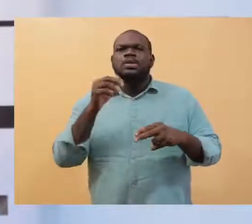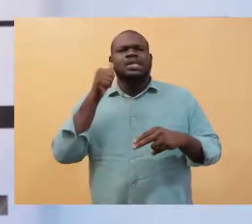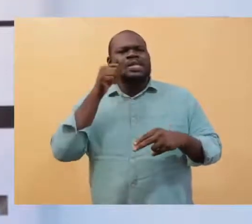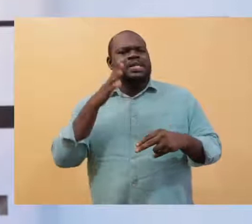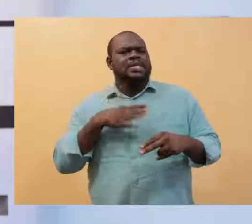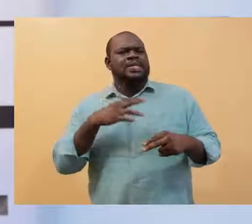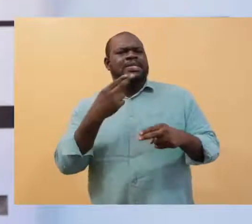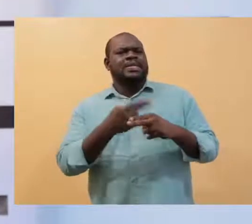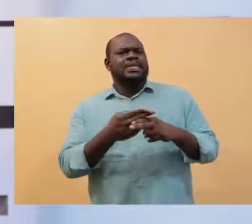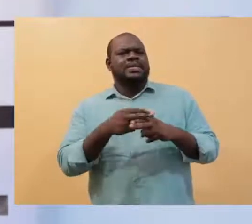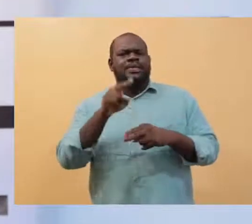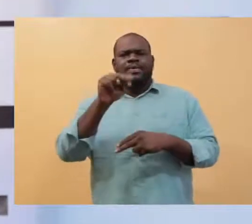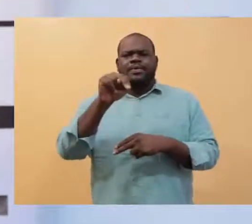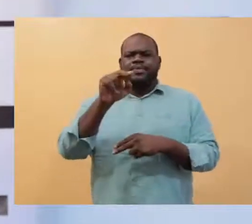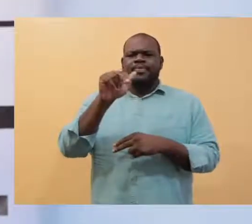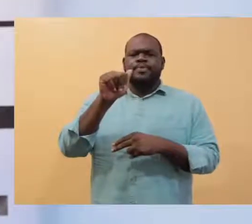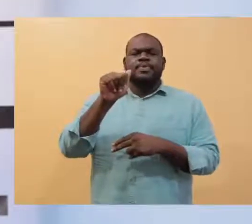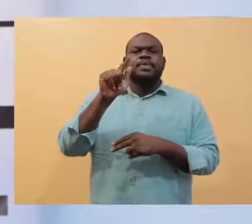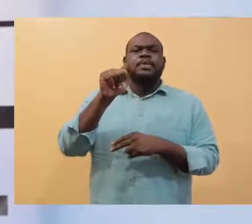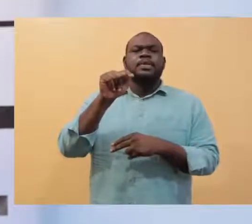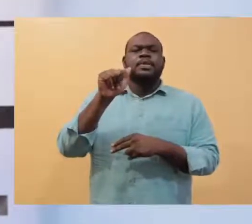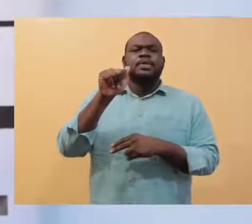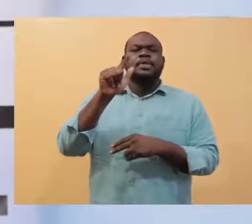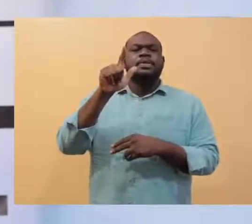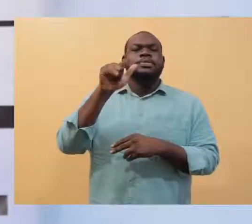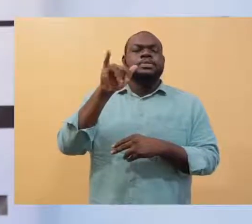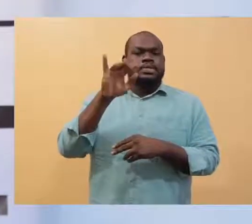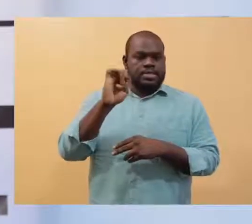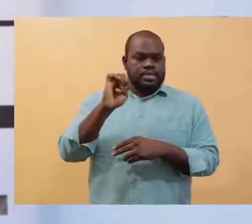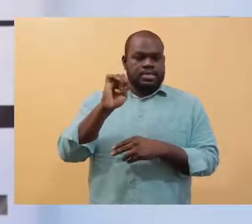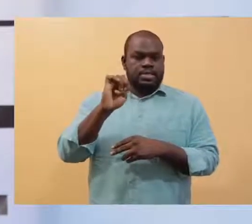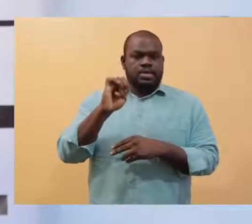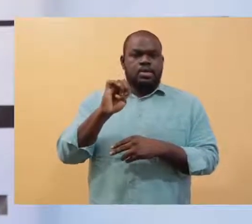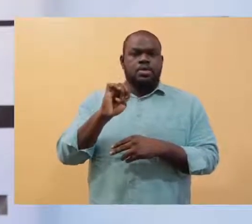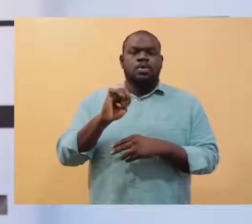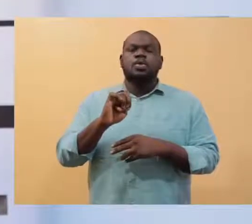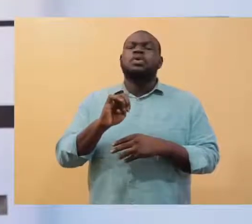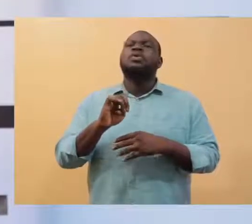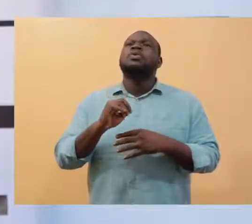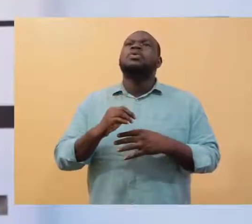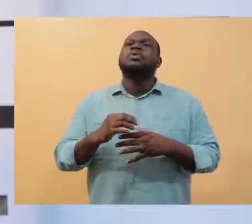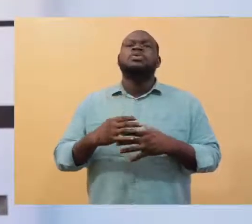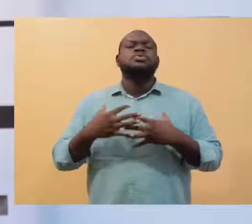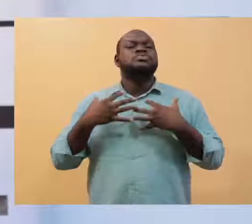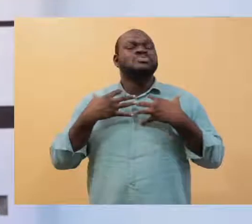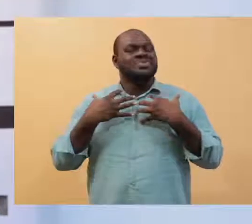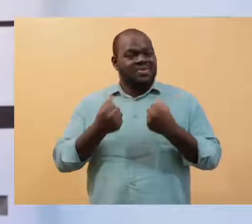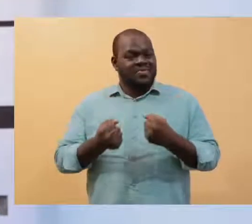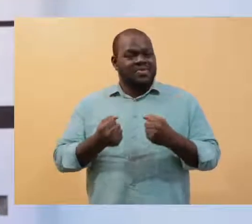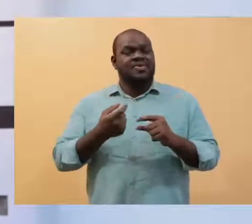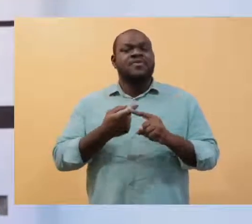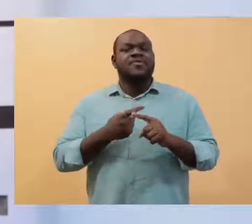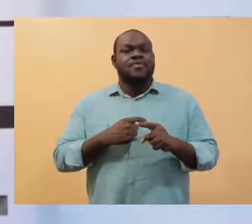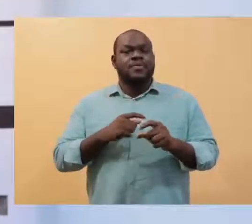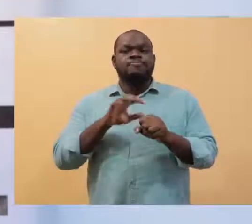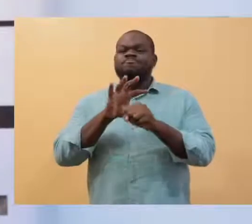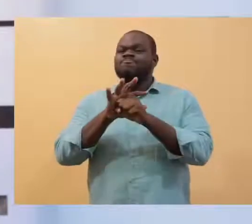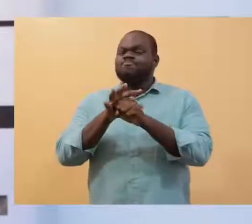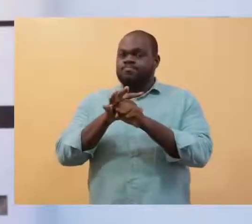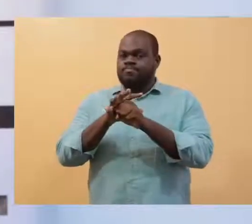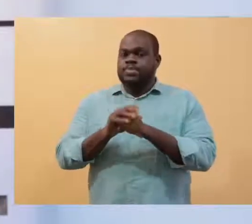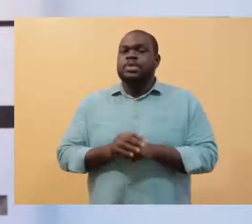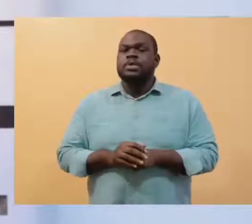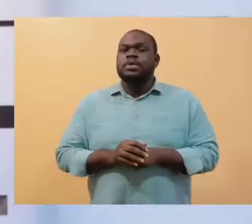her way back to life after falling seriously ill with COVID-19. Here is her